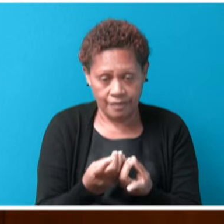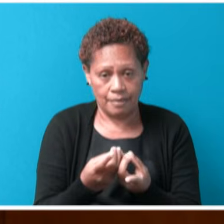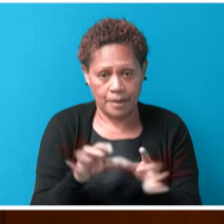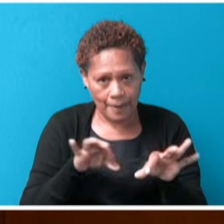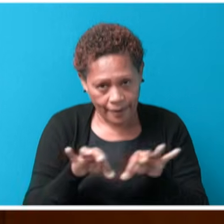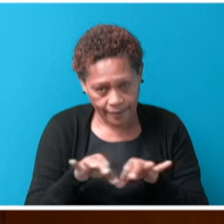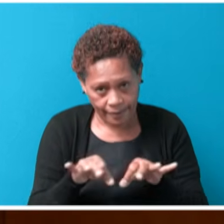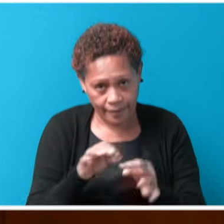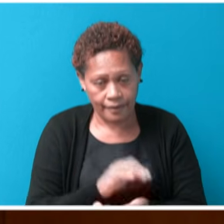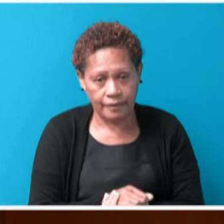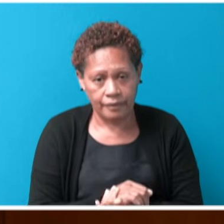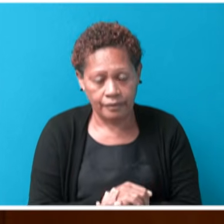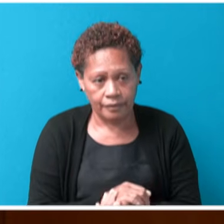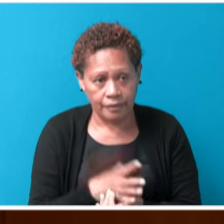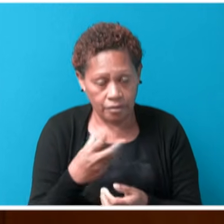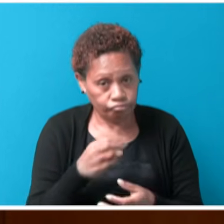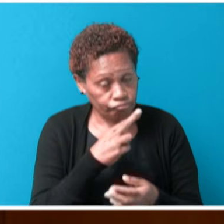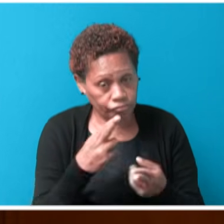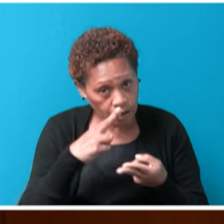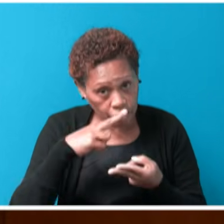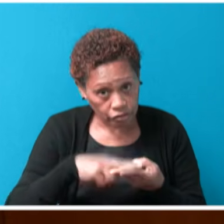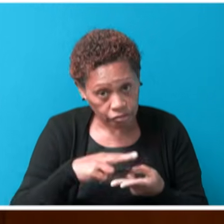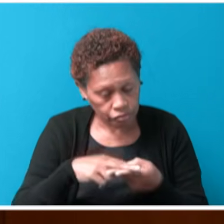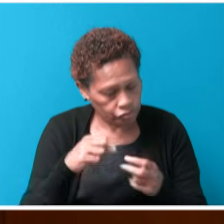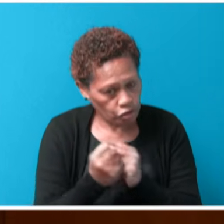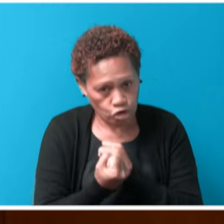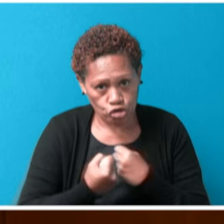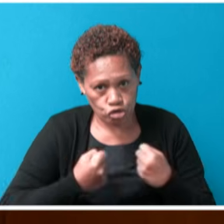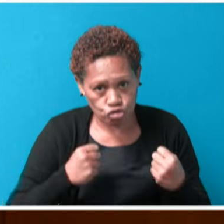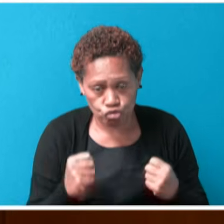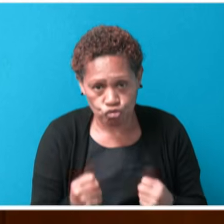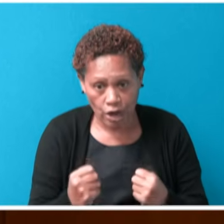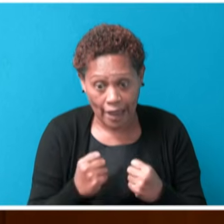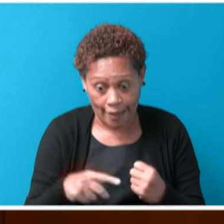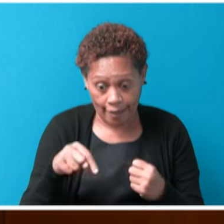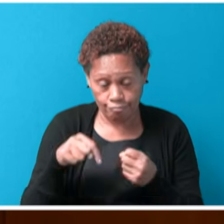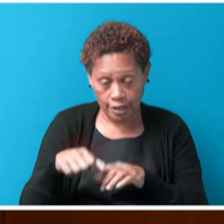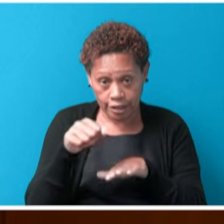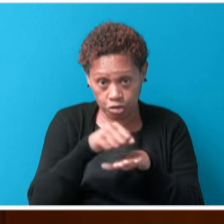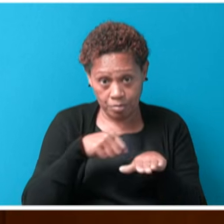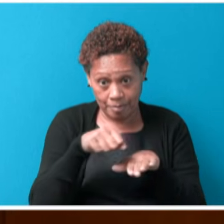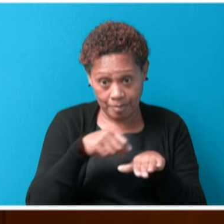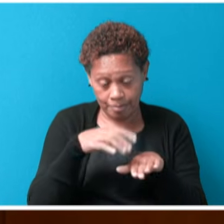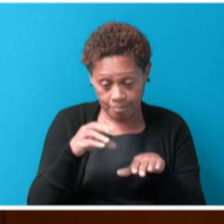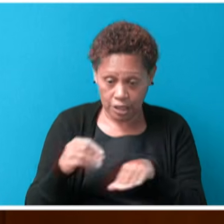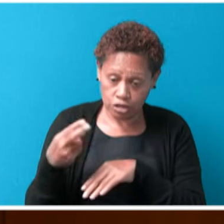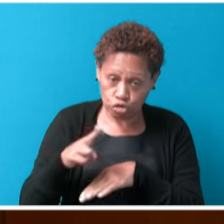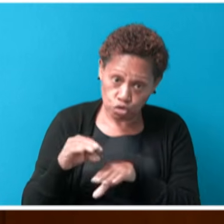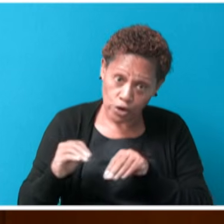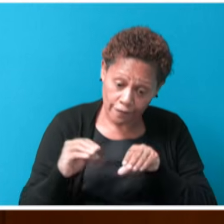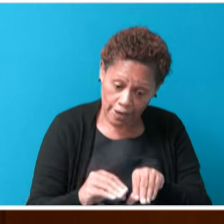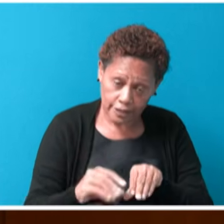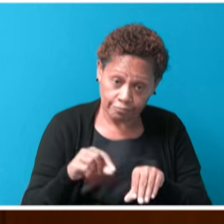employment opportunities, and strengthen the fiscal space needed to invest in infrastructure,